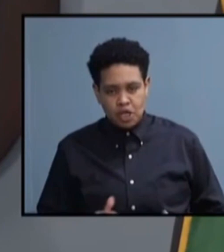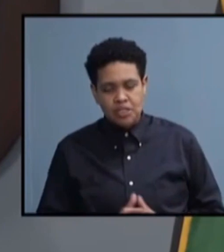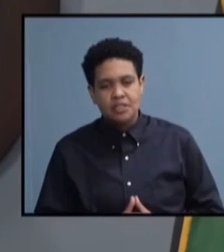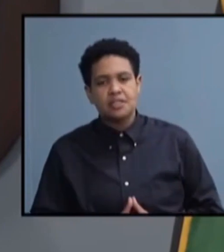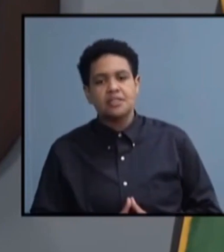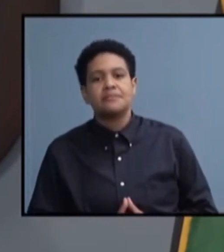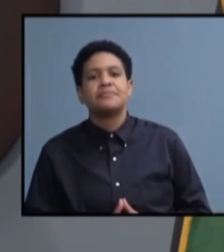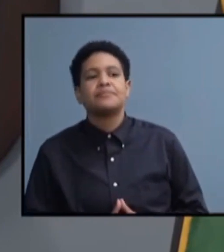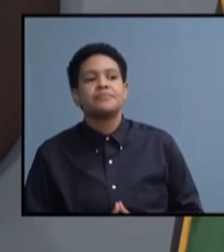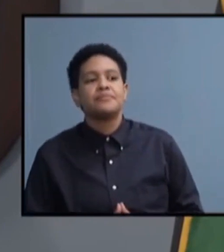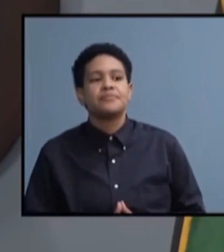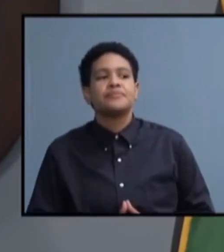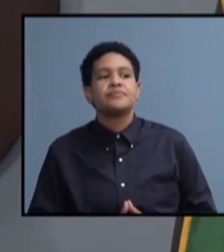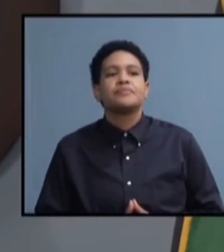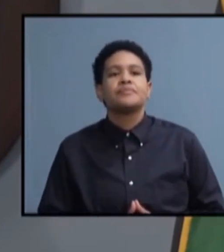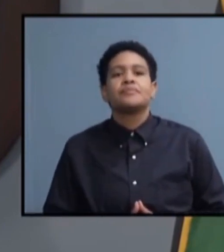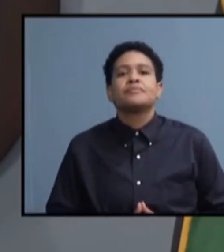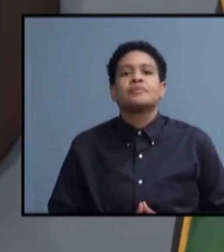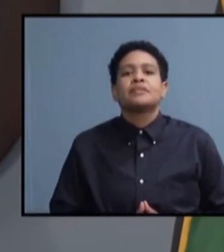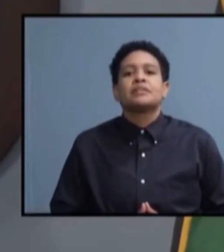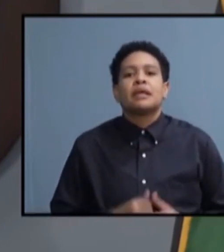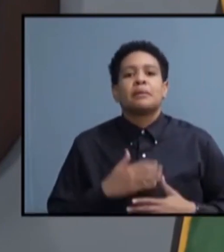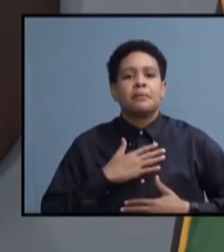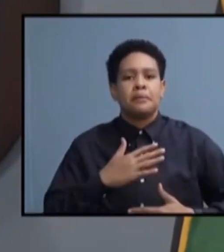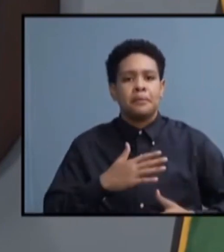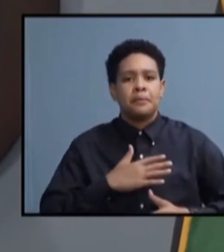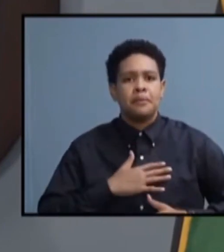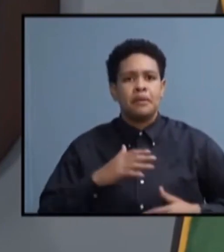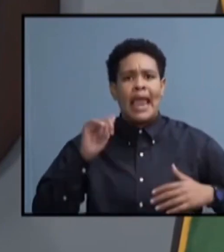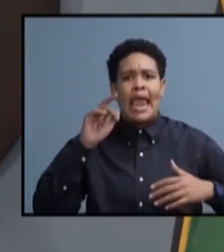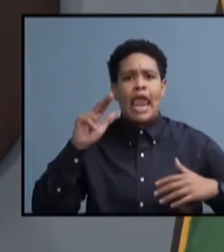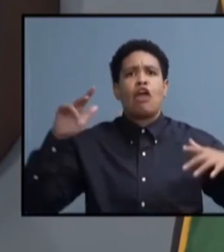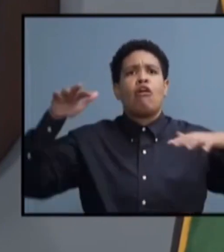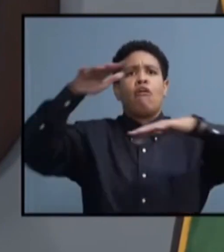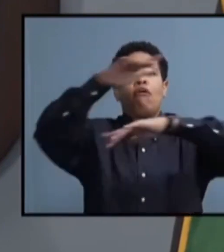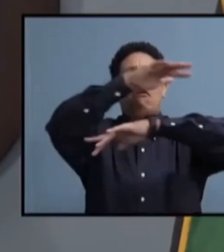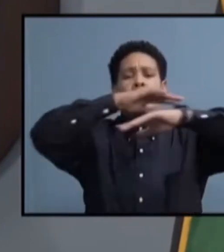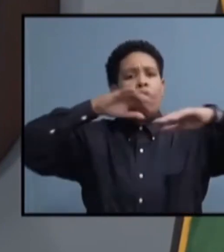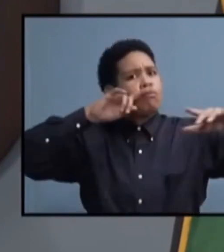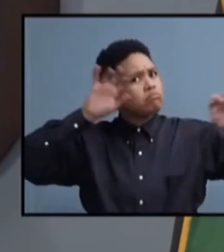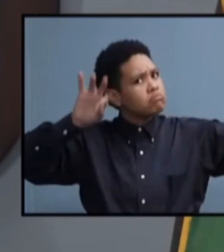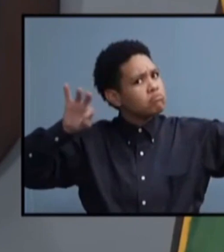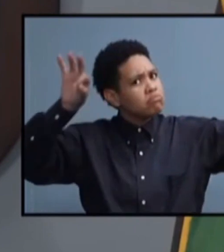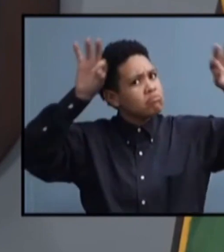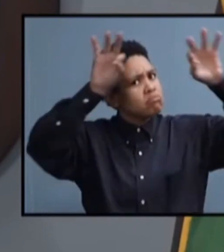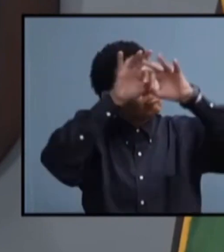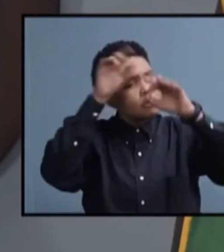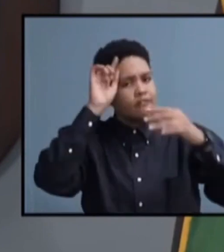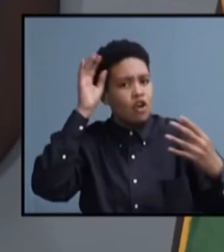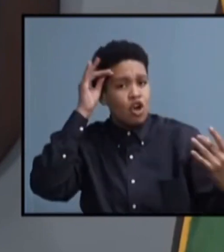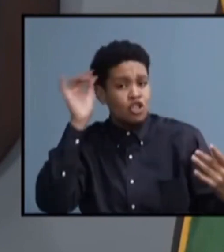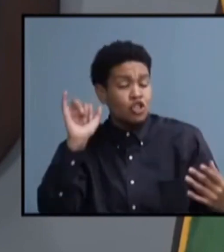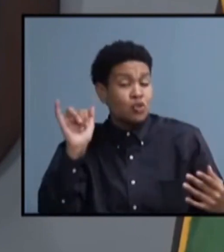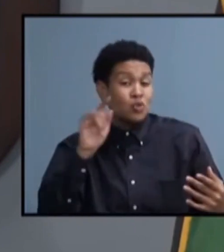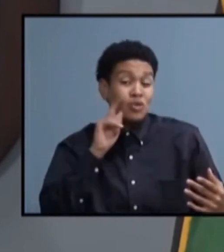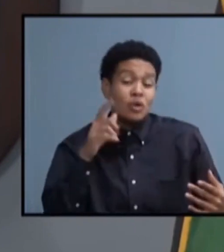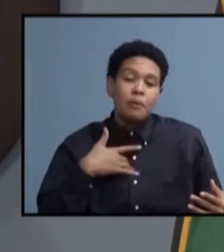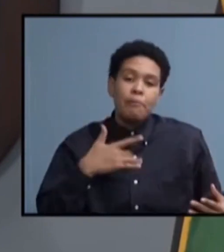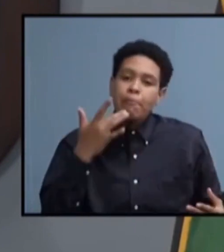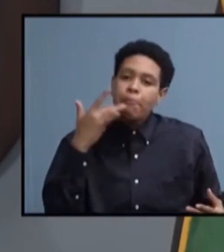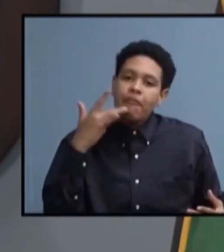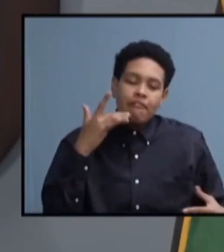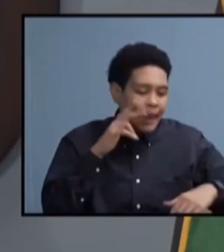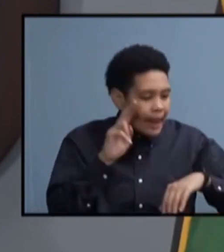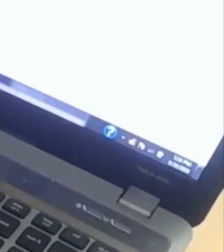Ventilation is also another critical area of concern, and as far as possible, natural ventilation